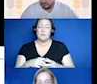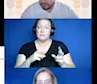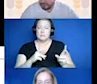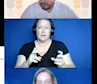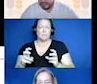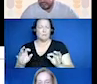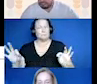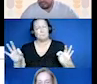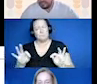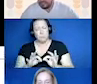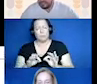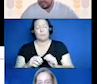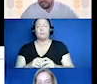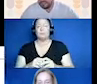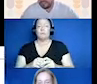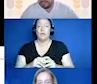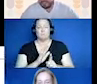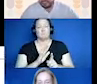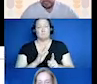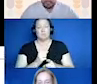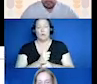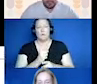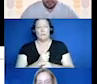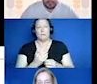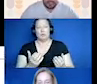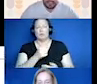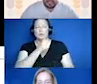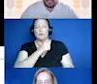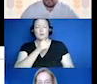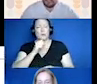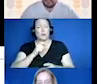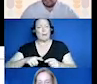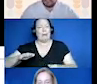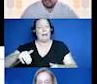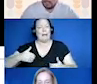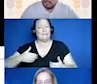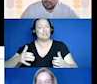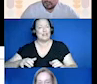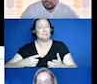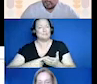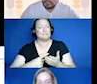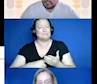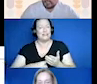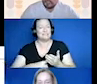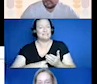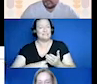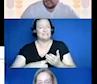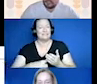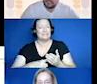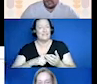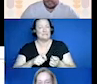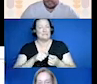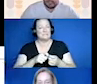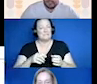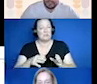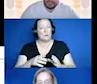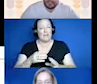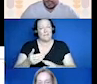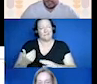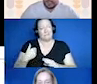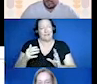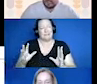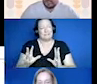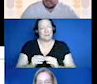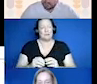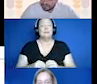so important and prevalent in Arizona right now, but we didn't get a chance to really address them in a targeted fashion in other areas of the summit.